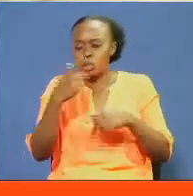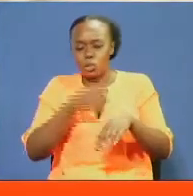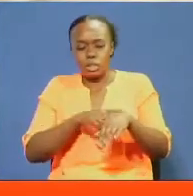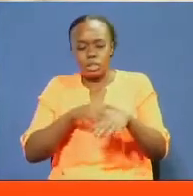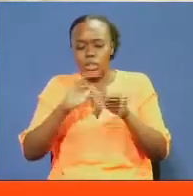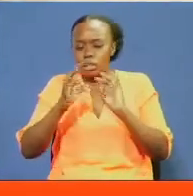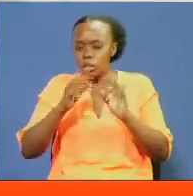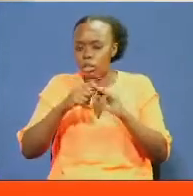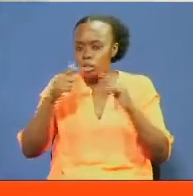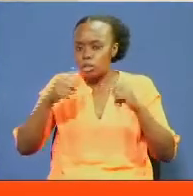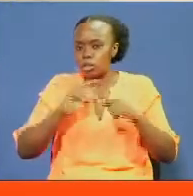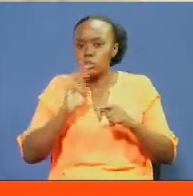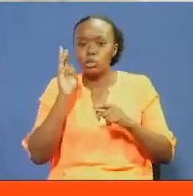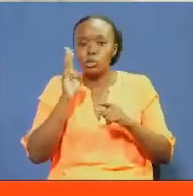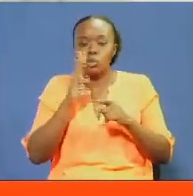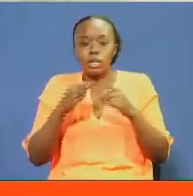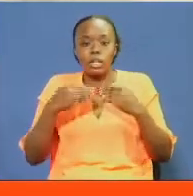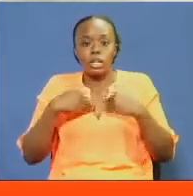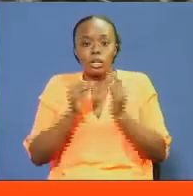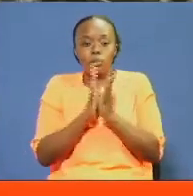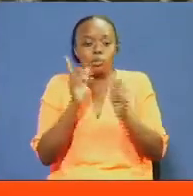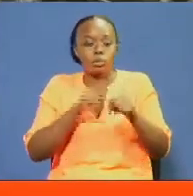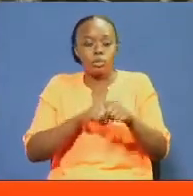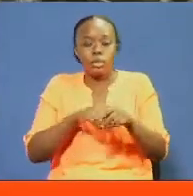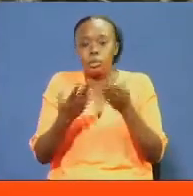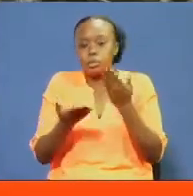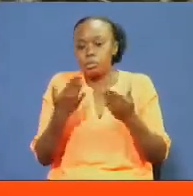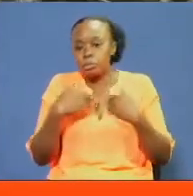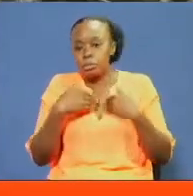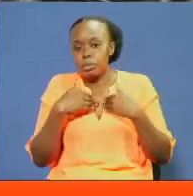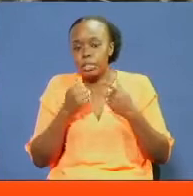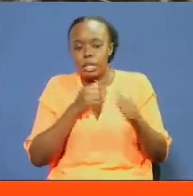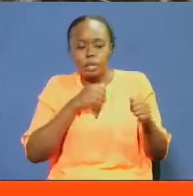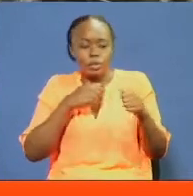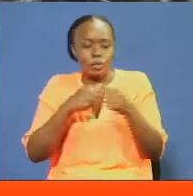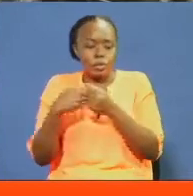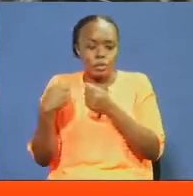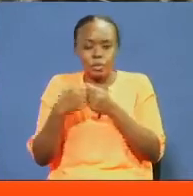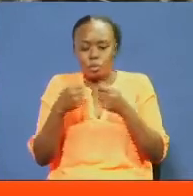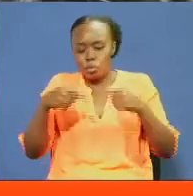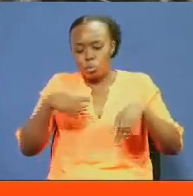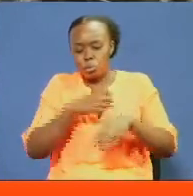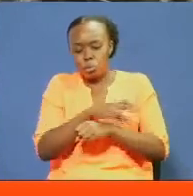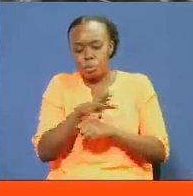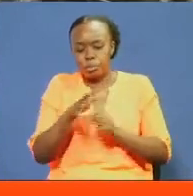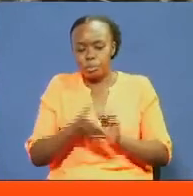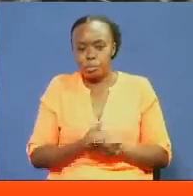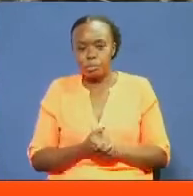target will be achievable at a time when the globe is fighting the pandemic.